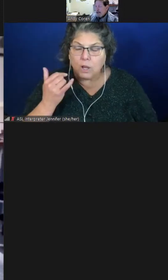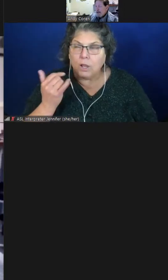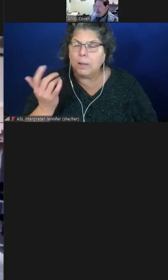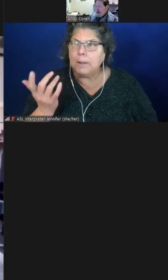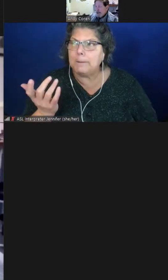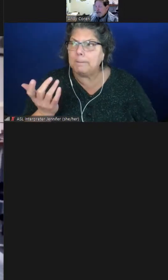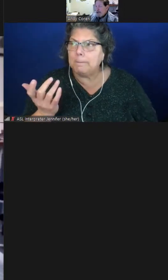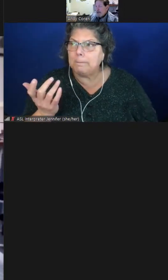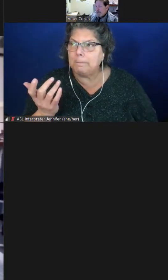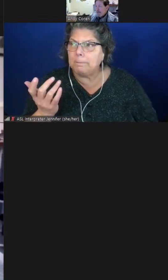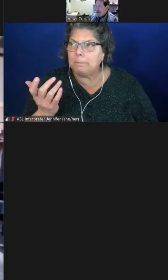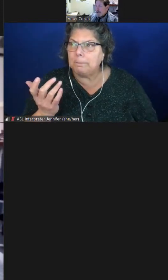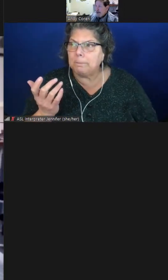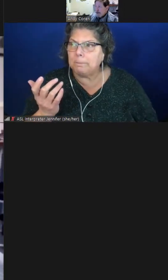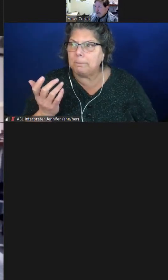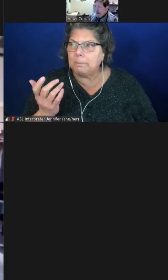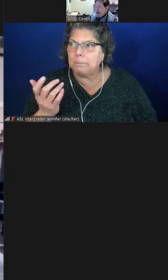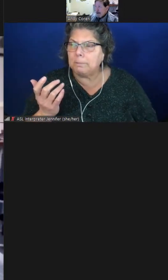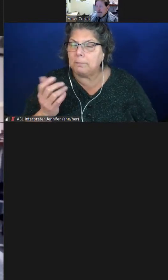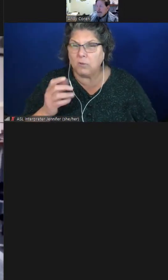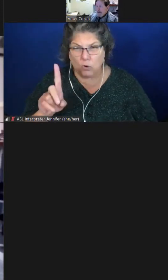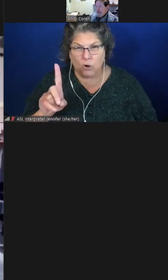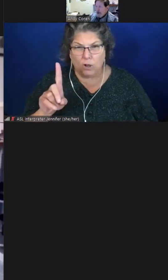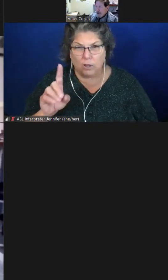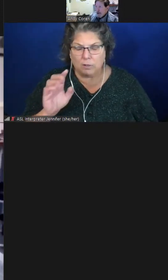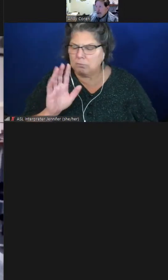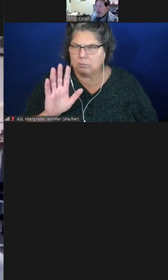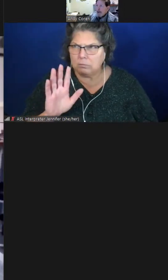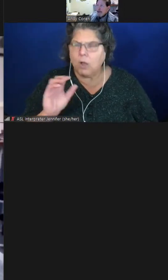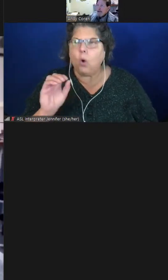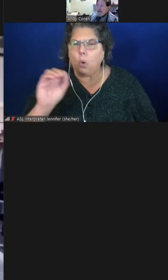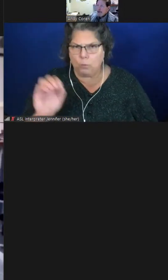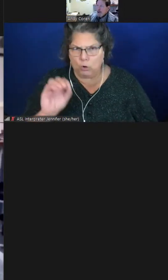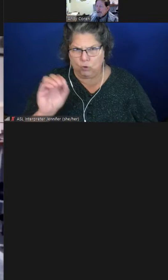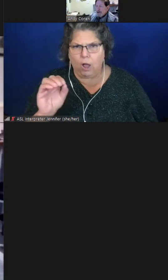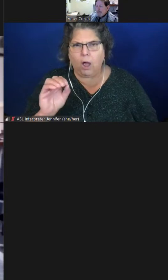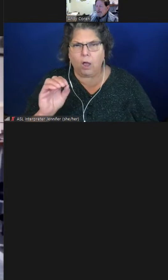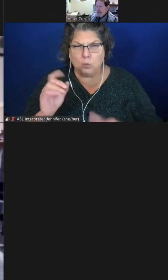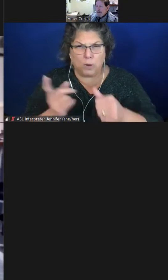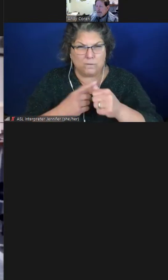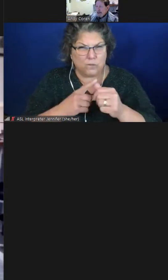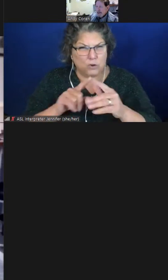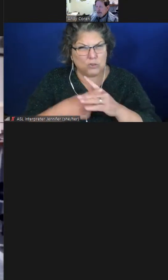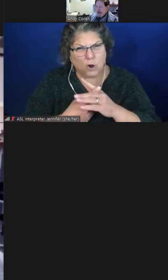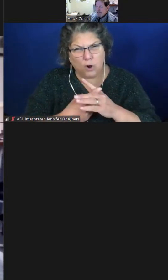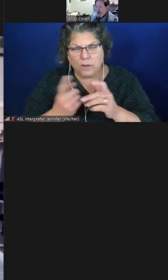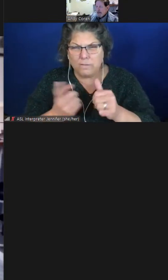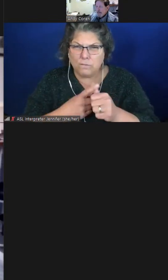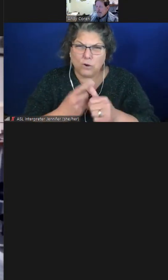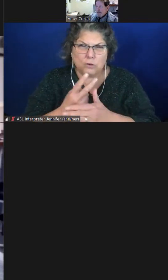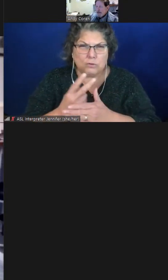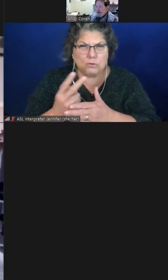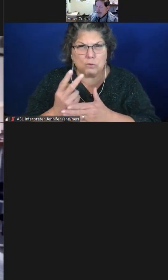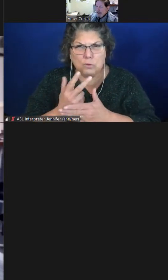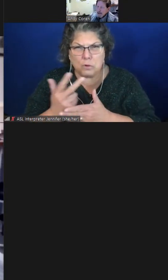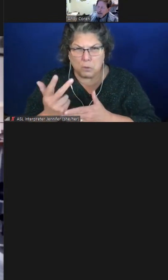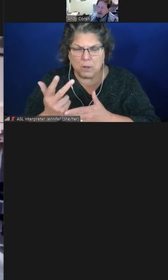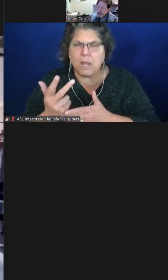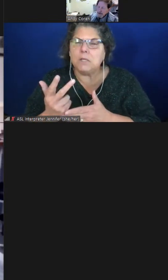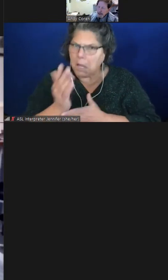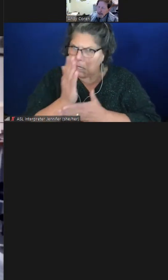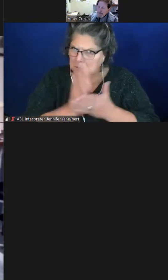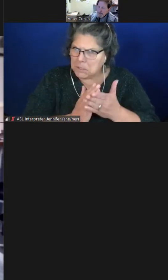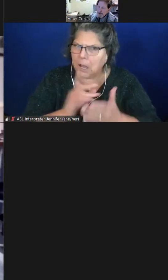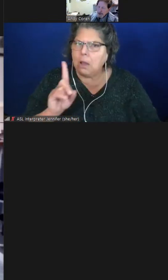early weeks of of Omicron, there was some Delta mixed in, and they felt